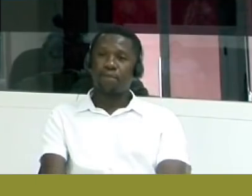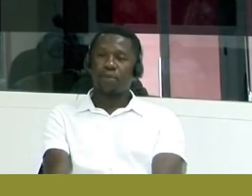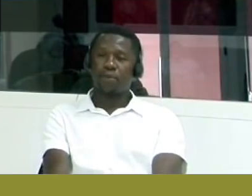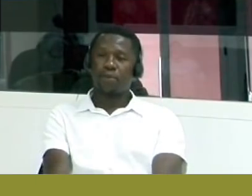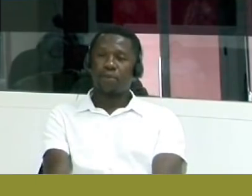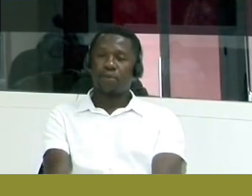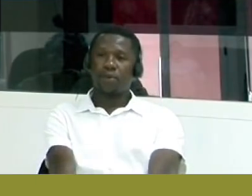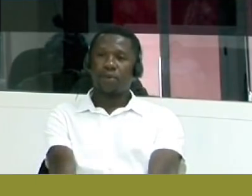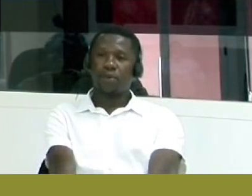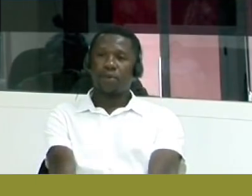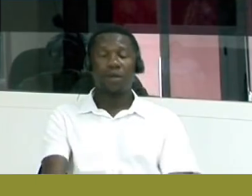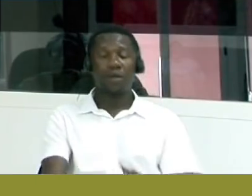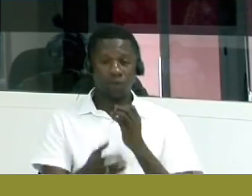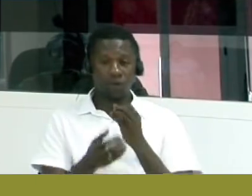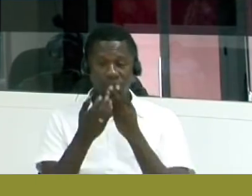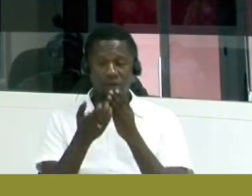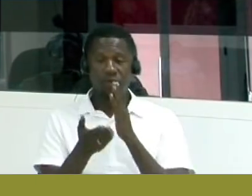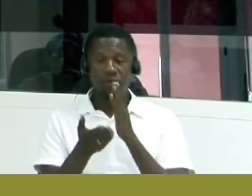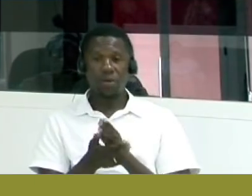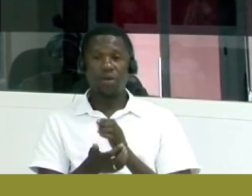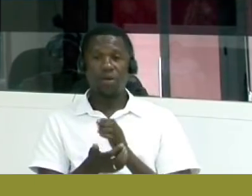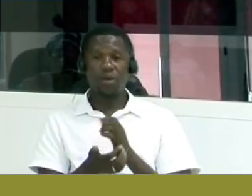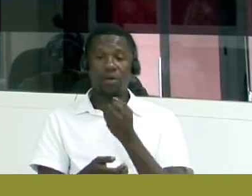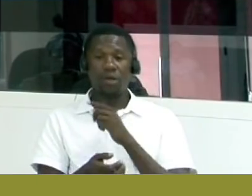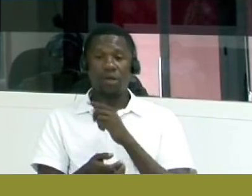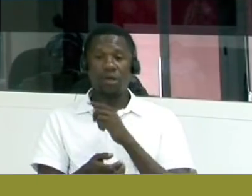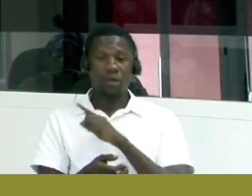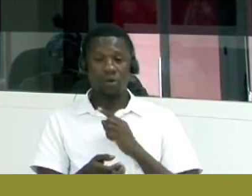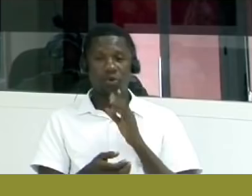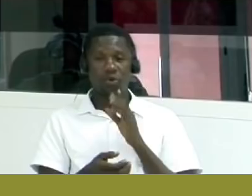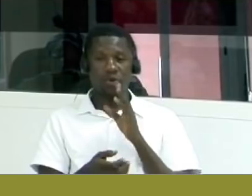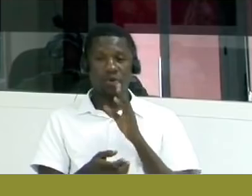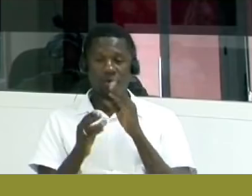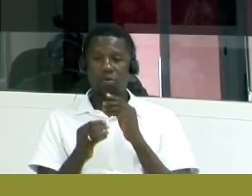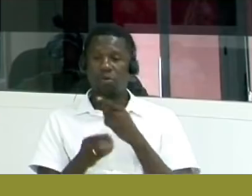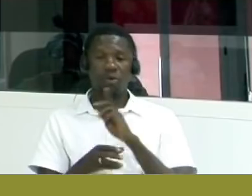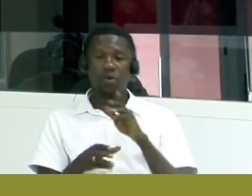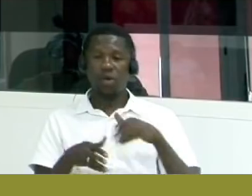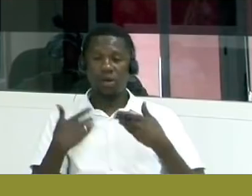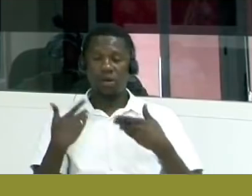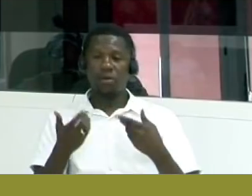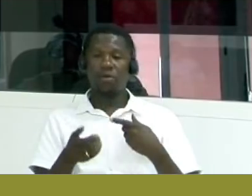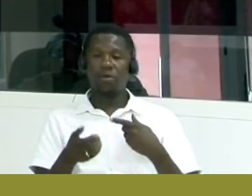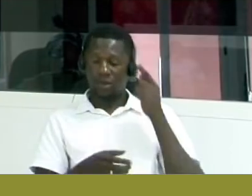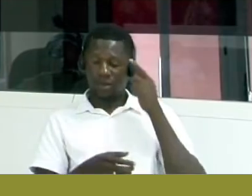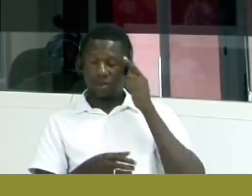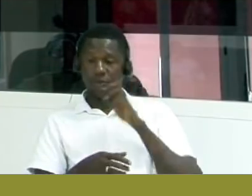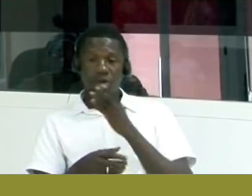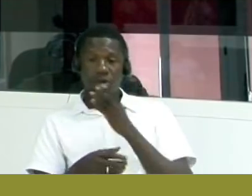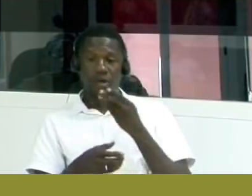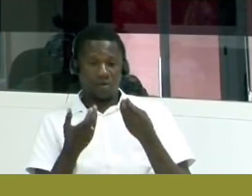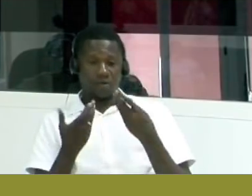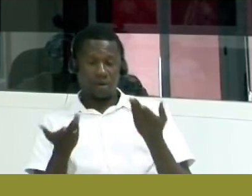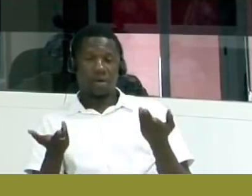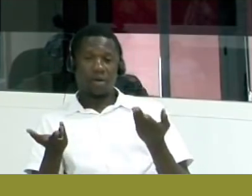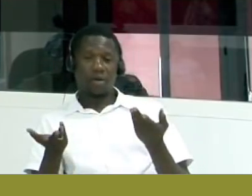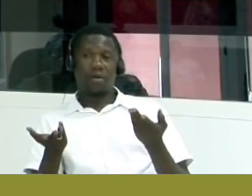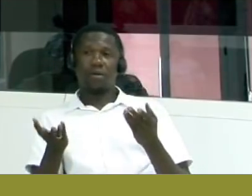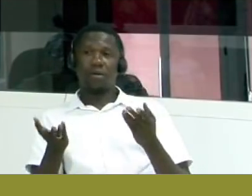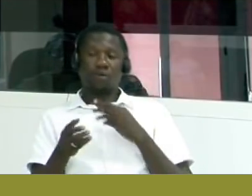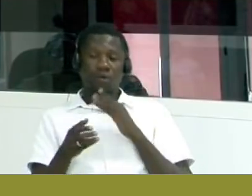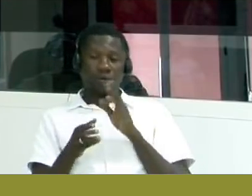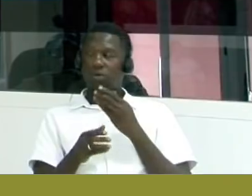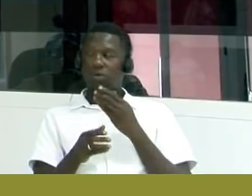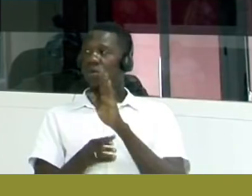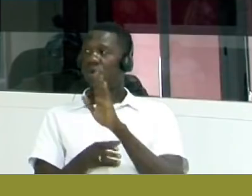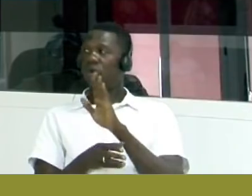But to tell you the truth, because they were not talking, I was not happy, but I could see where they are coming from. We would come to